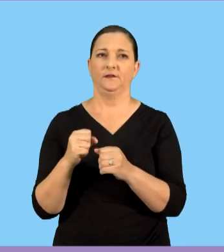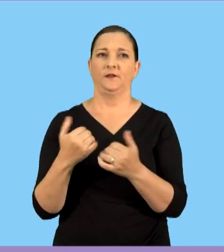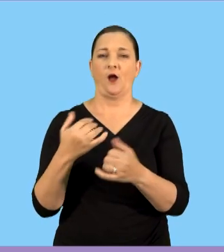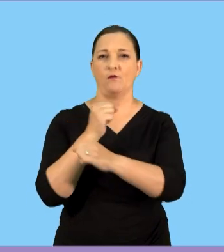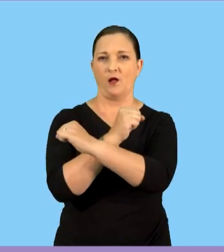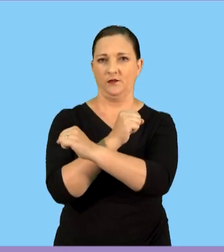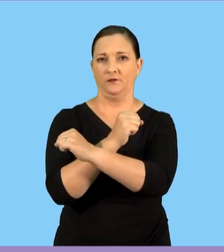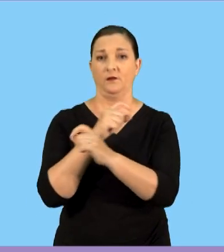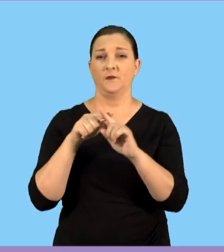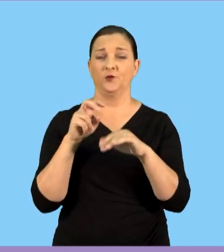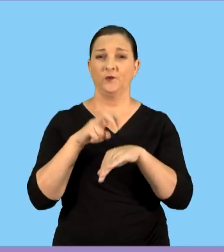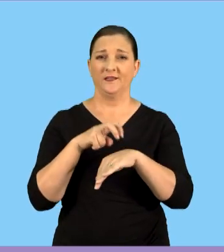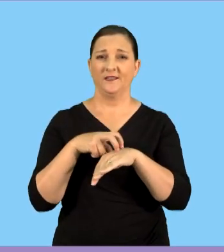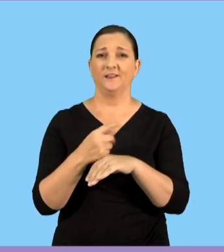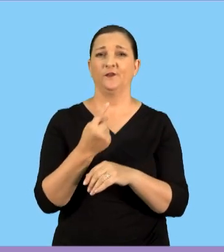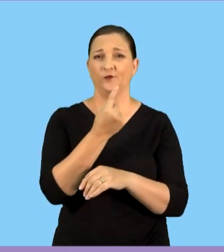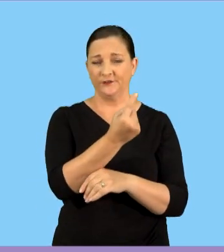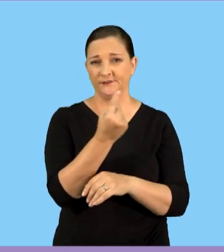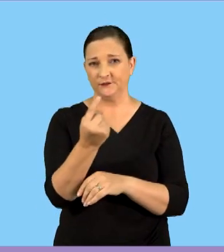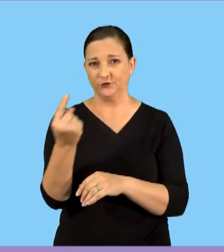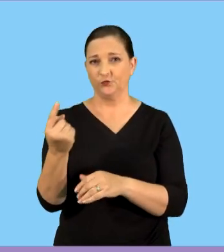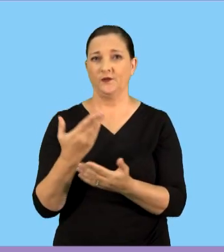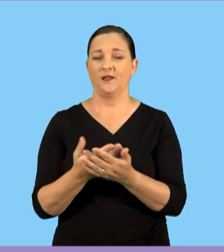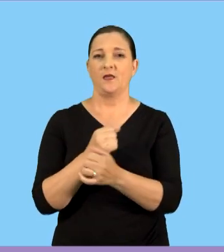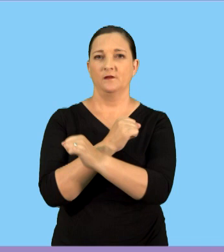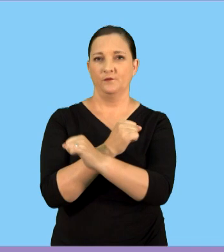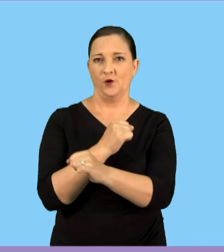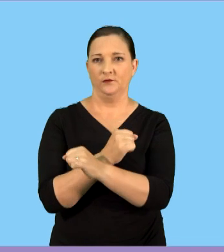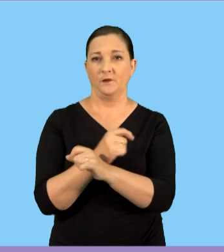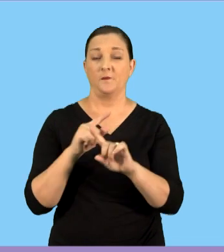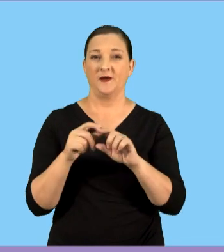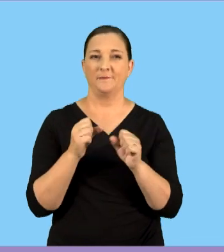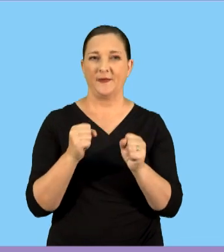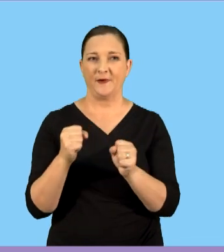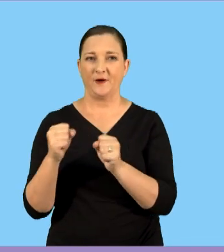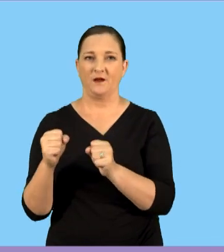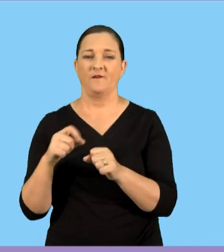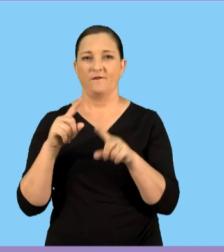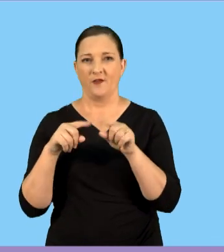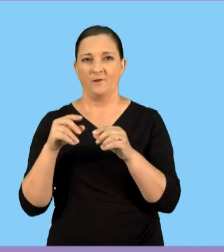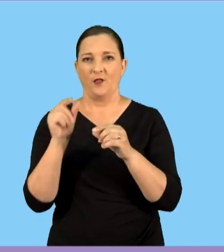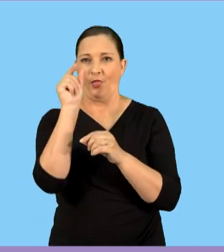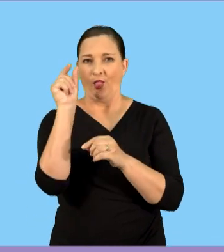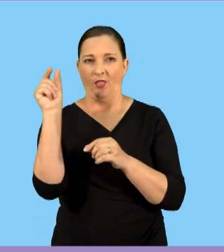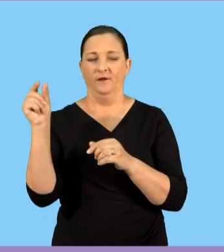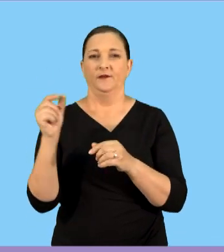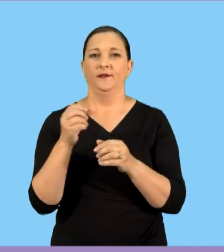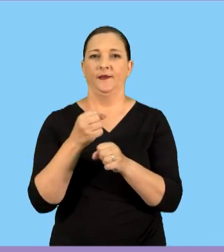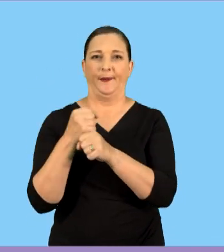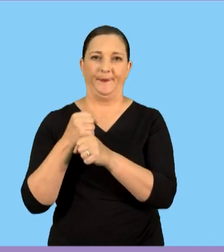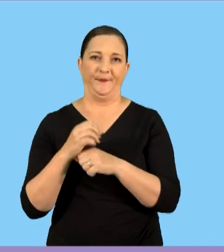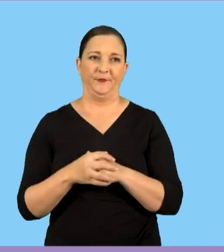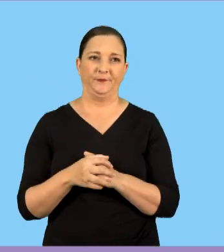we multiply each term of the binomial with the constant and keep the variables as they are.